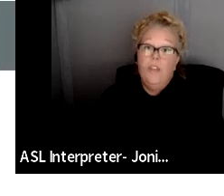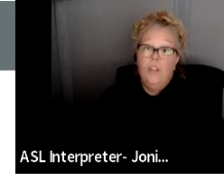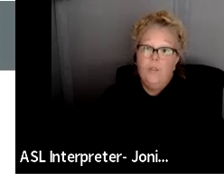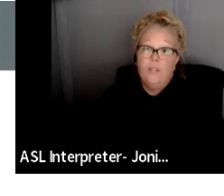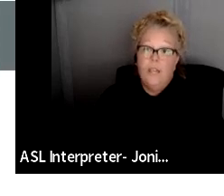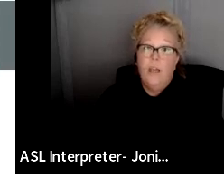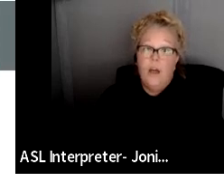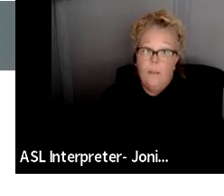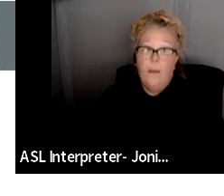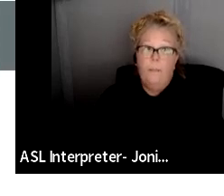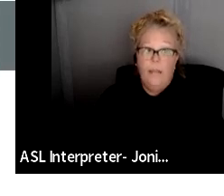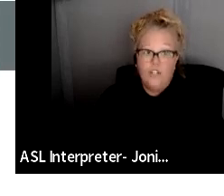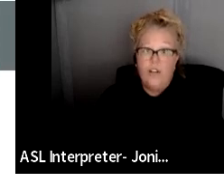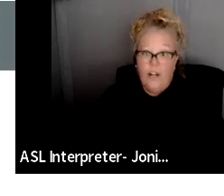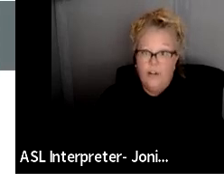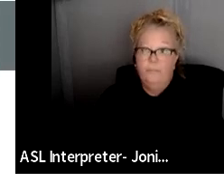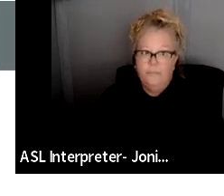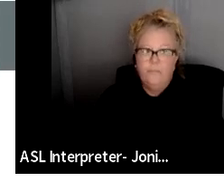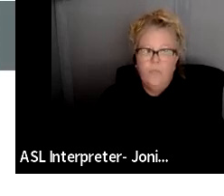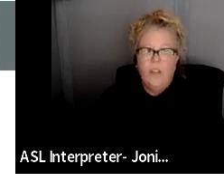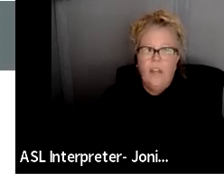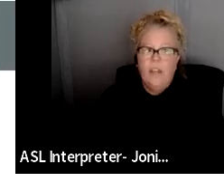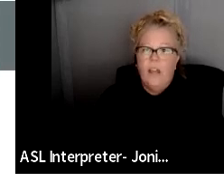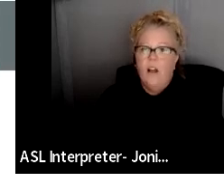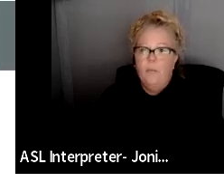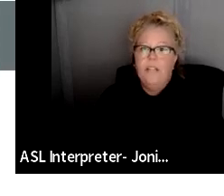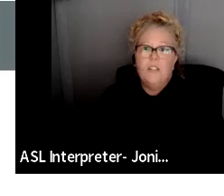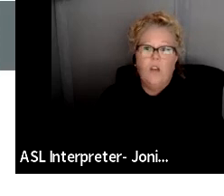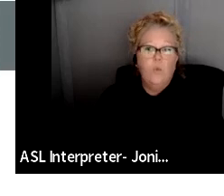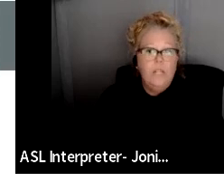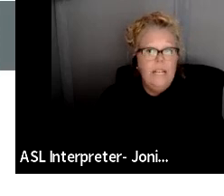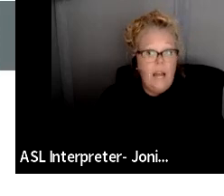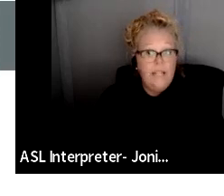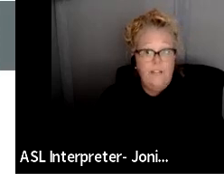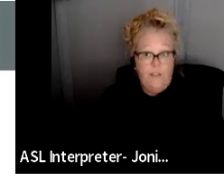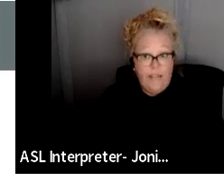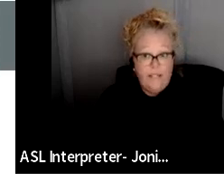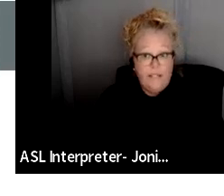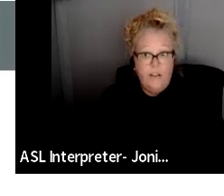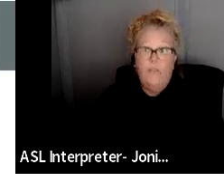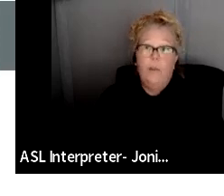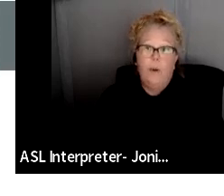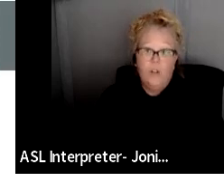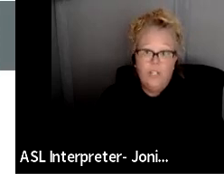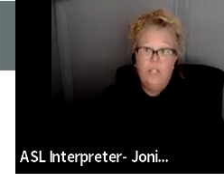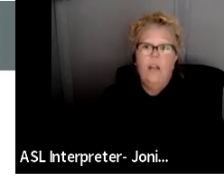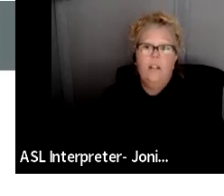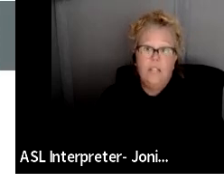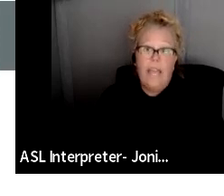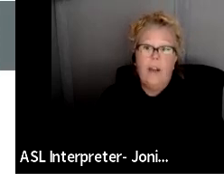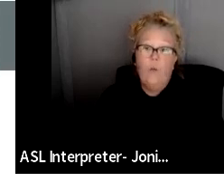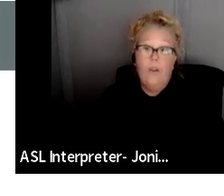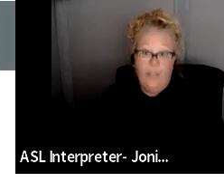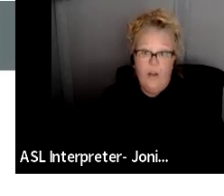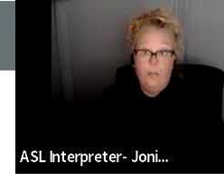The one that you see pictured here is a really nice device for a person